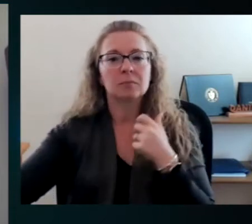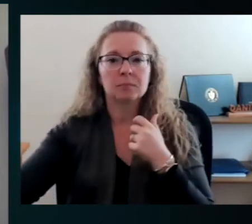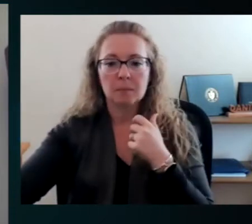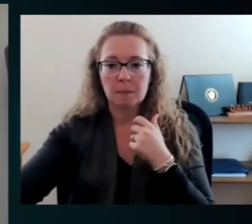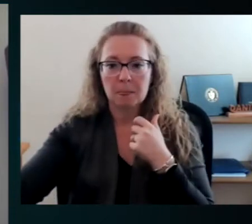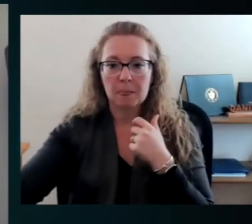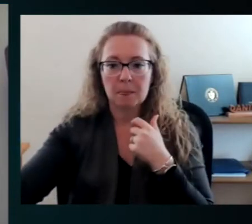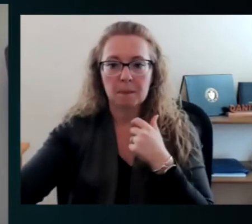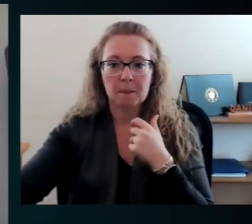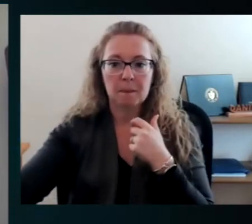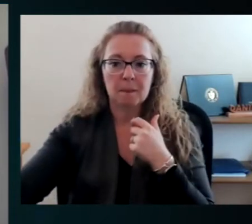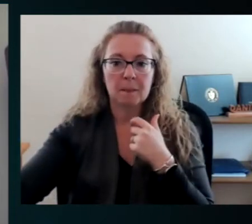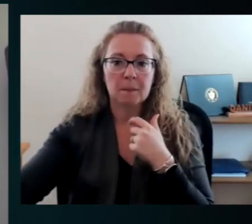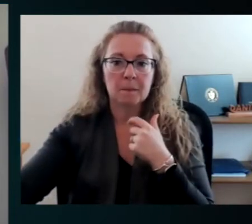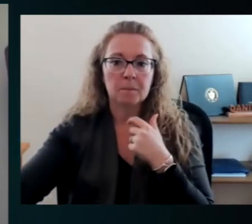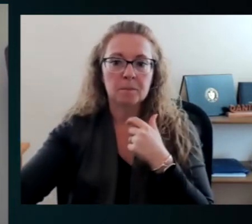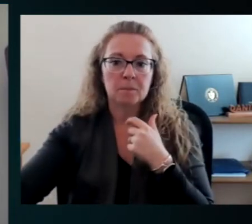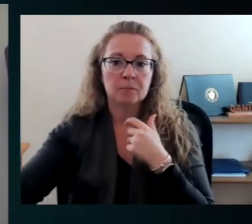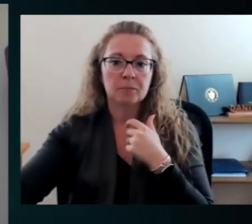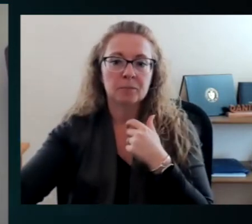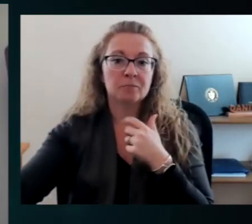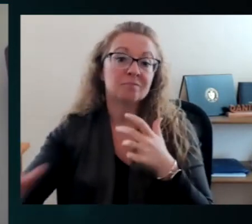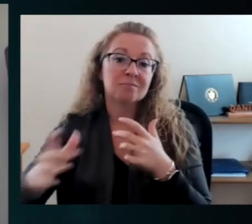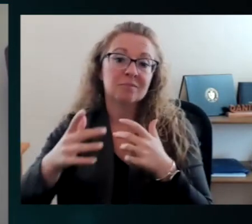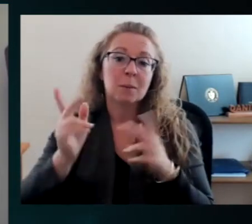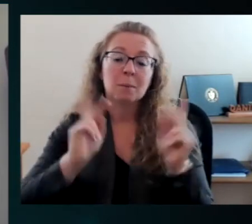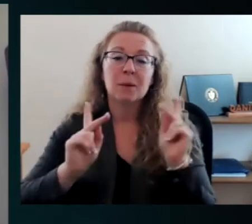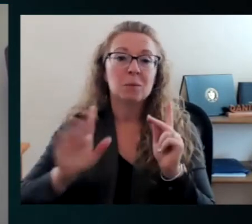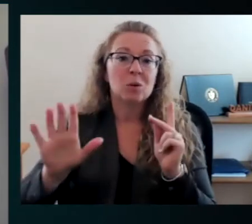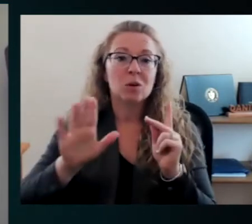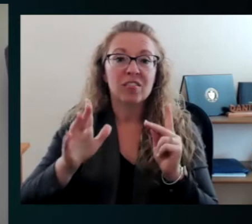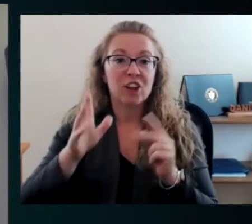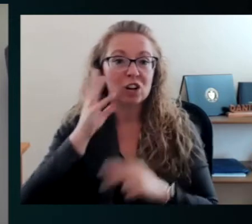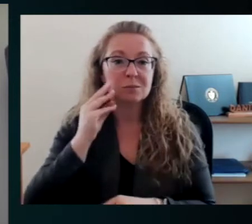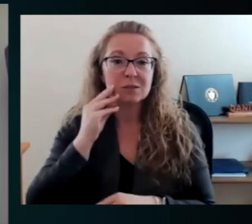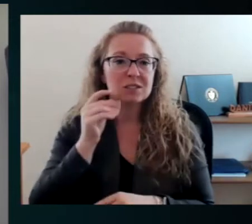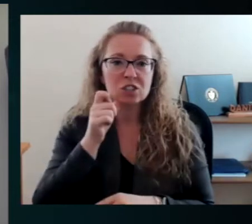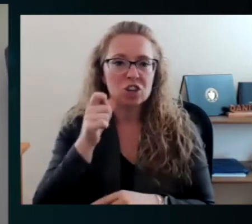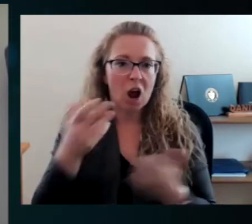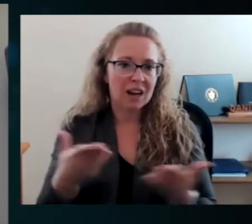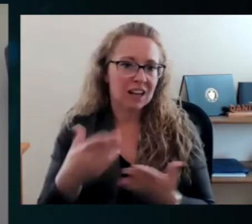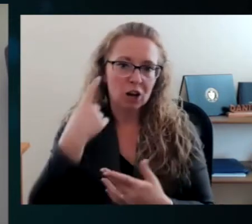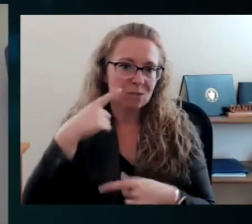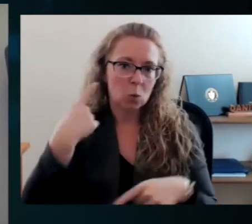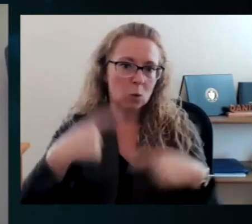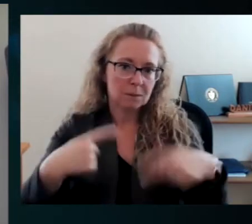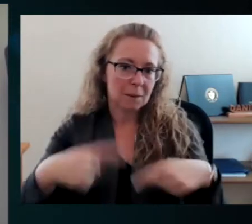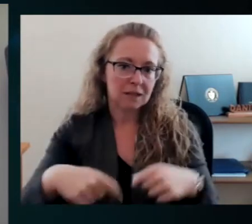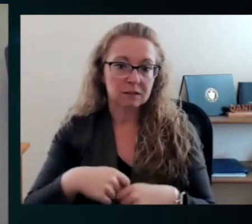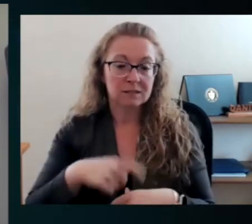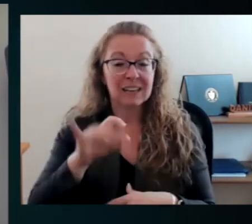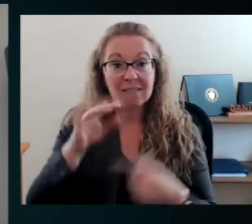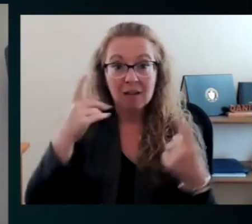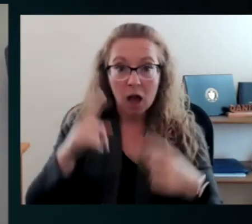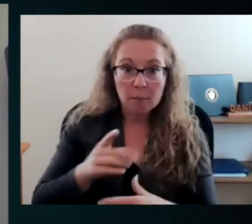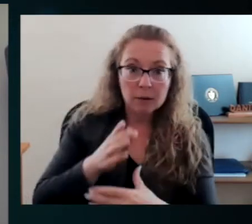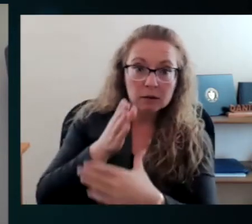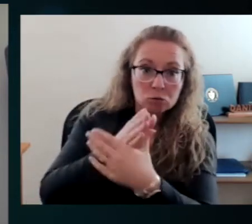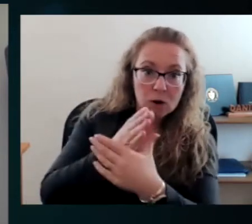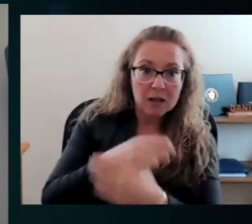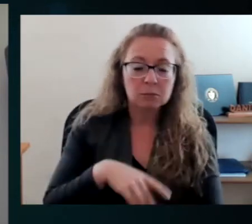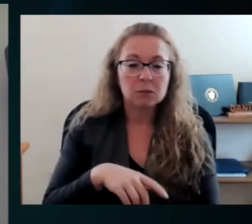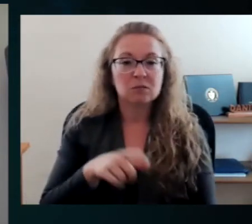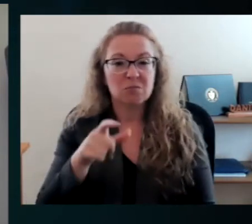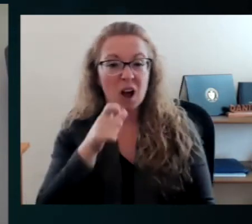like people's lived experiences are not up for debate. In the event of harassment, or if you feel uncomfortable at any point in